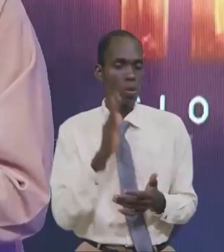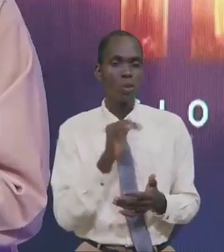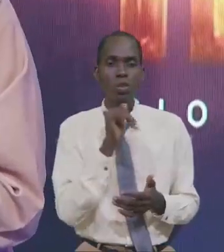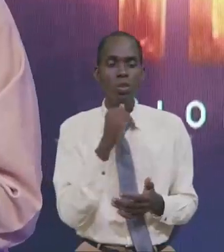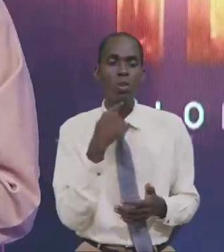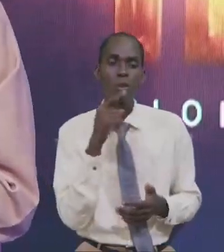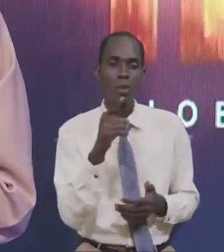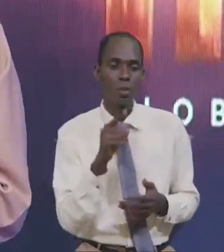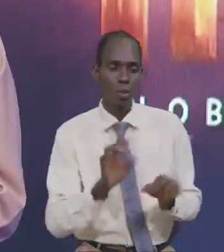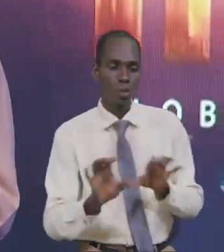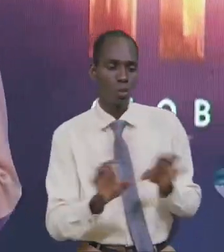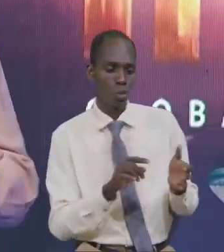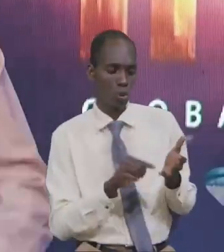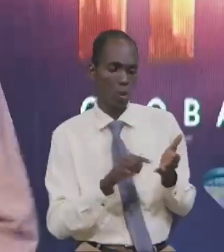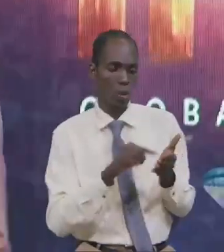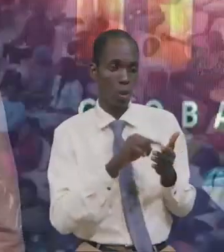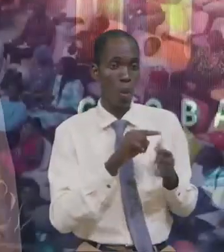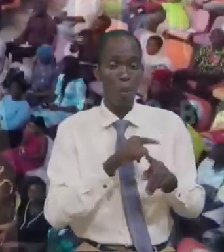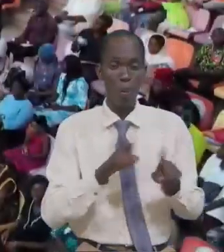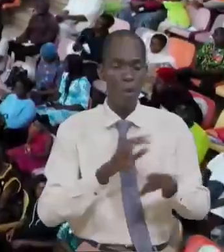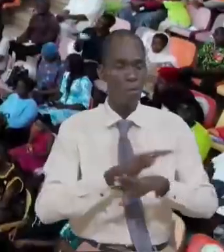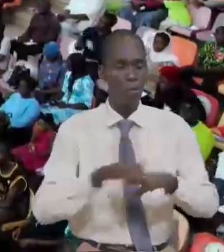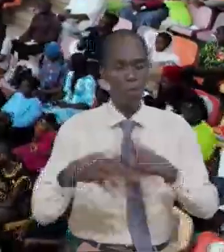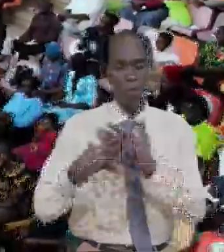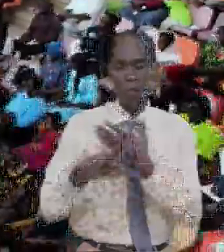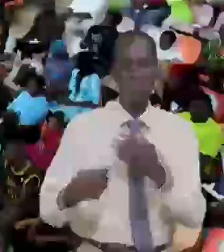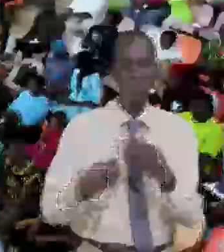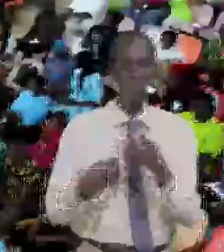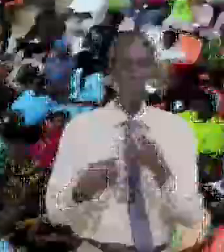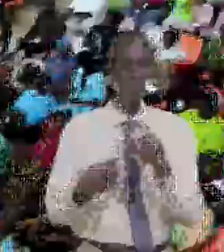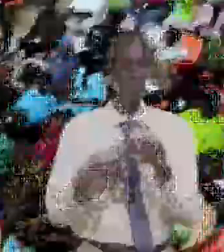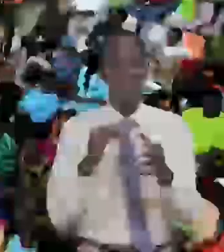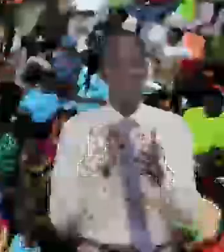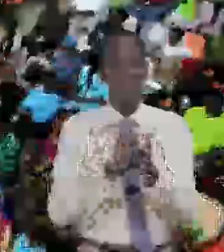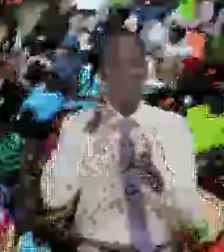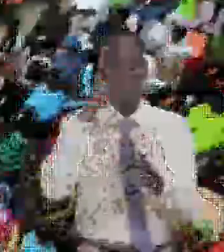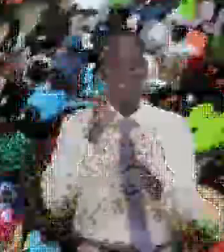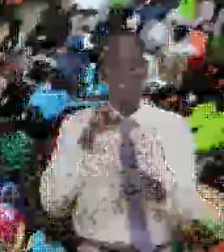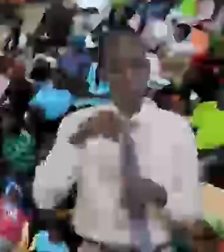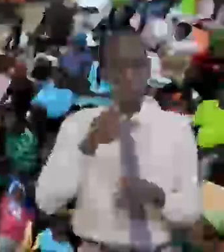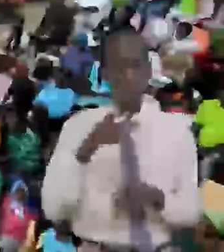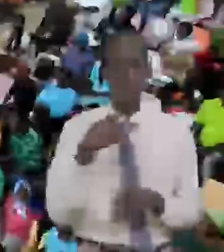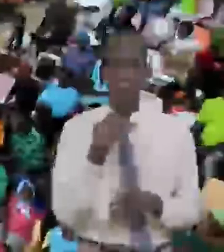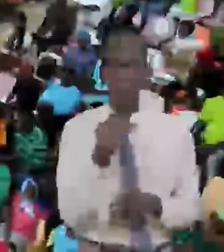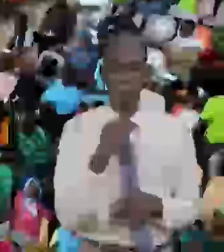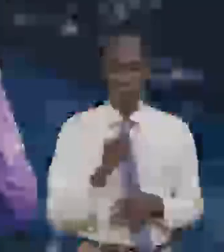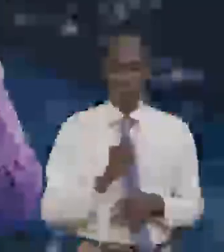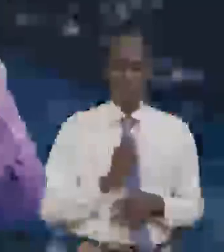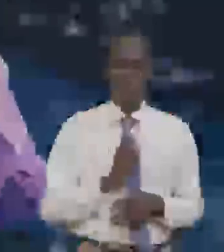I, Apostle, I'm still running. I can tell you about myself.